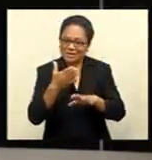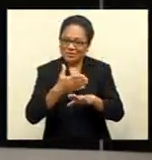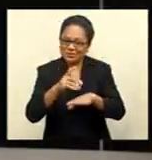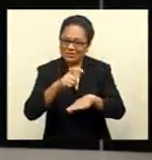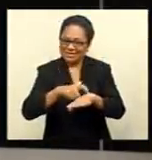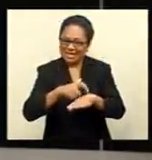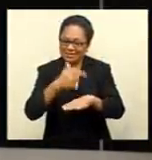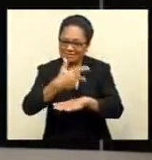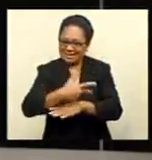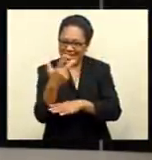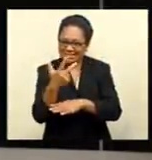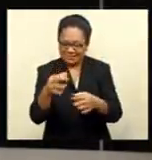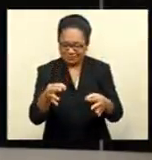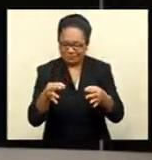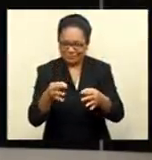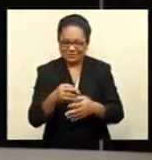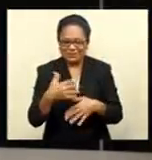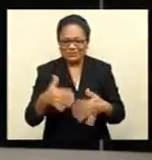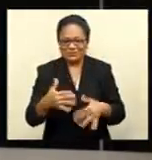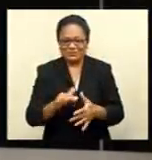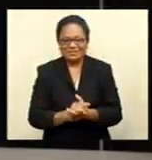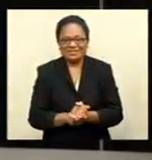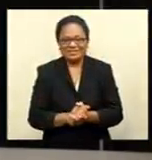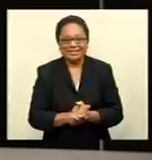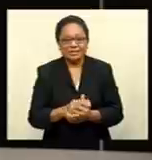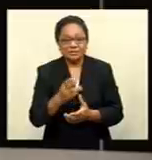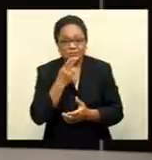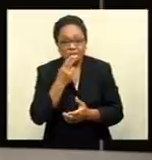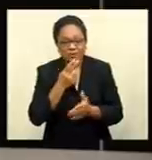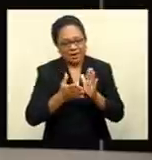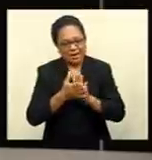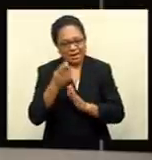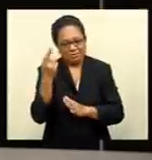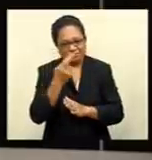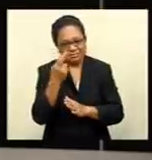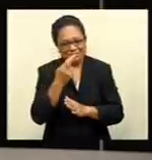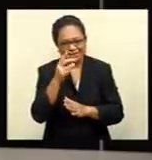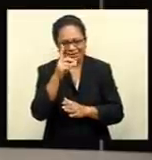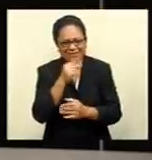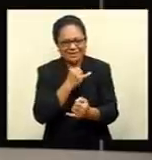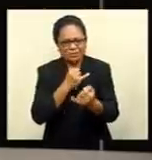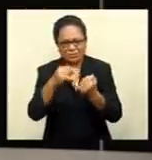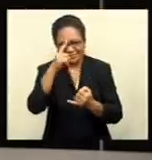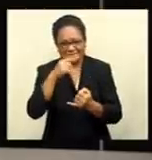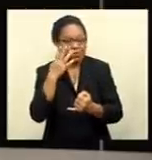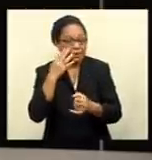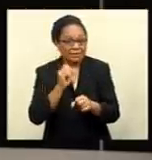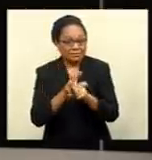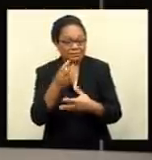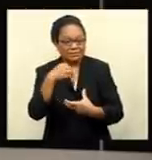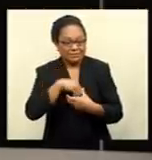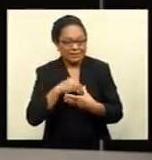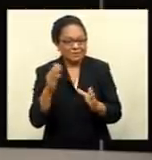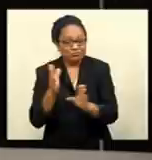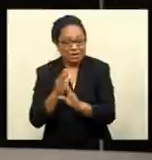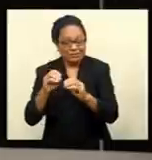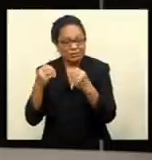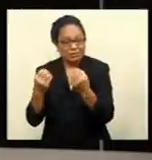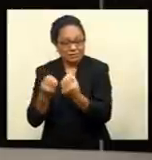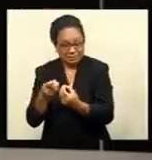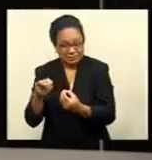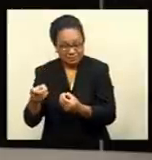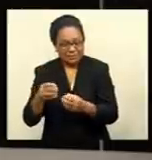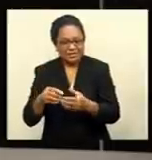hour back to begin at 8 p.m. Smokers at high risk of developing severe COVID-19 and private sector stepping up to